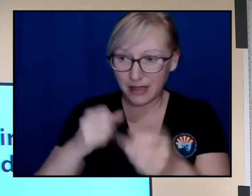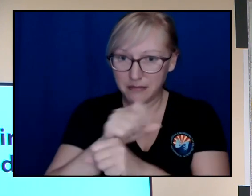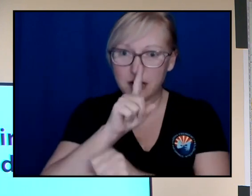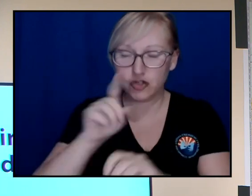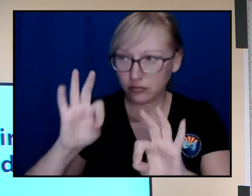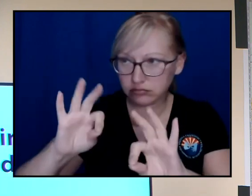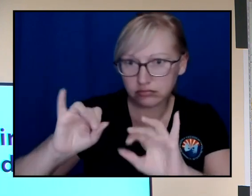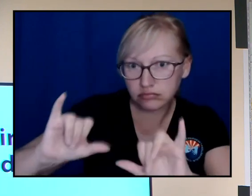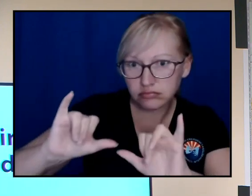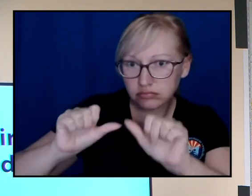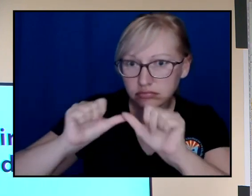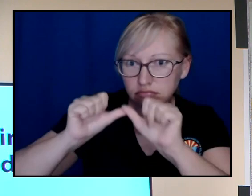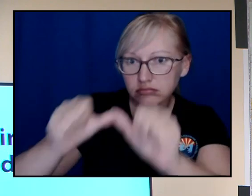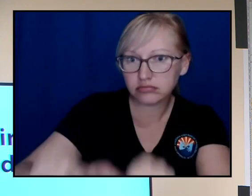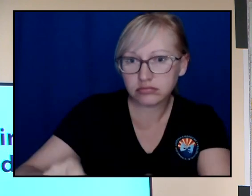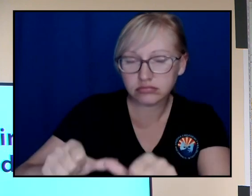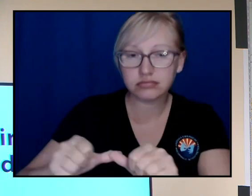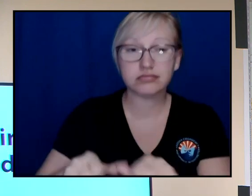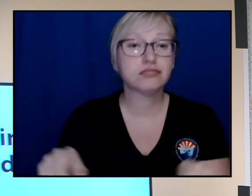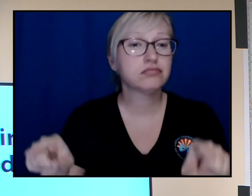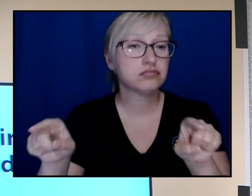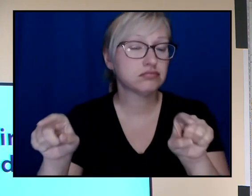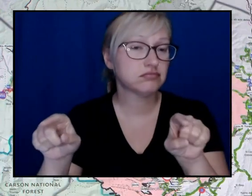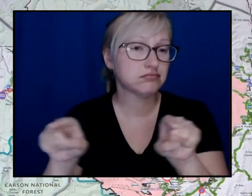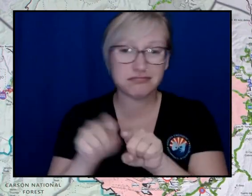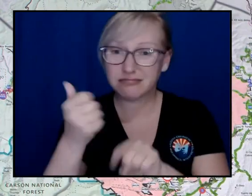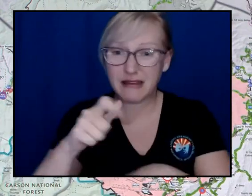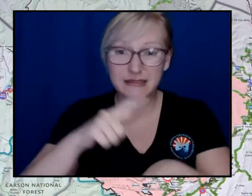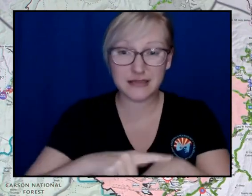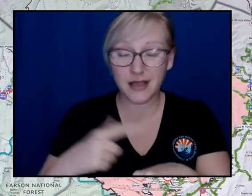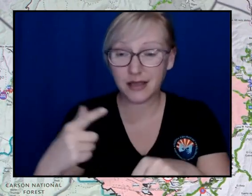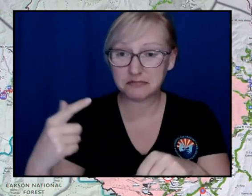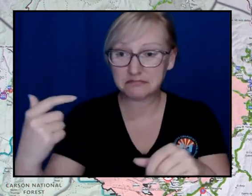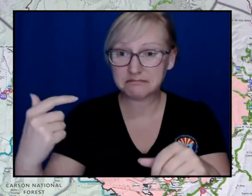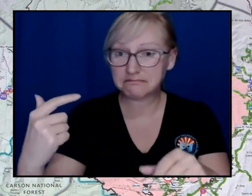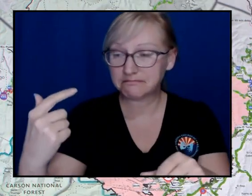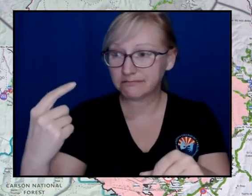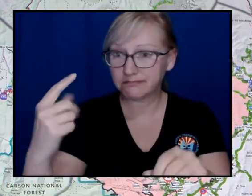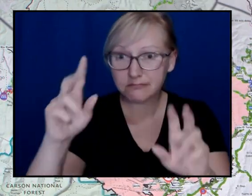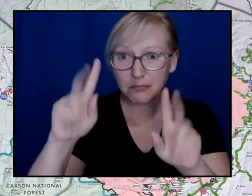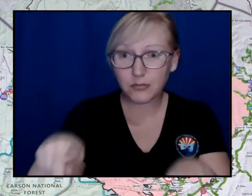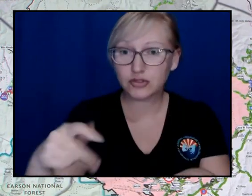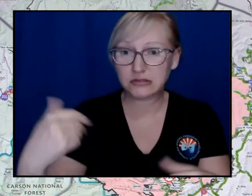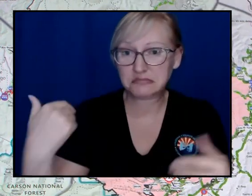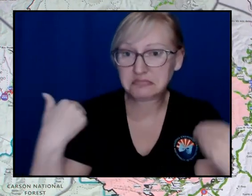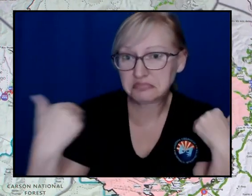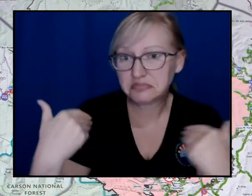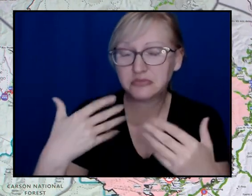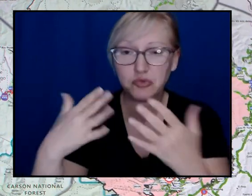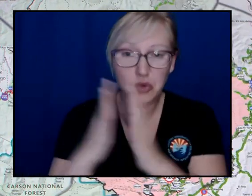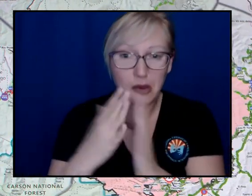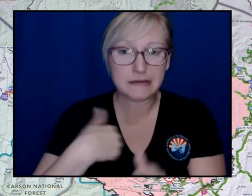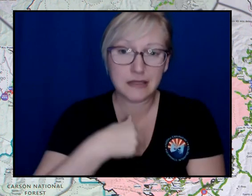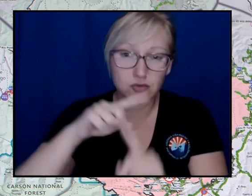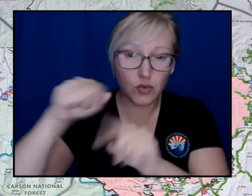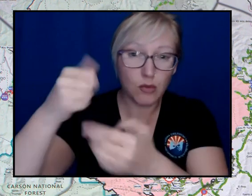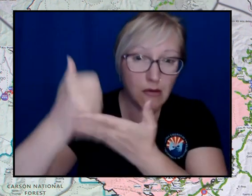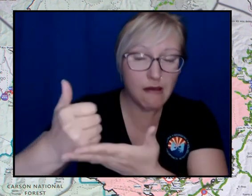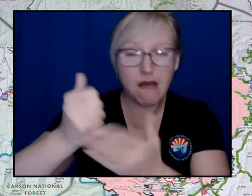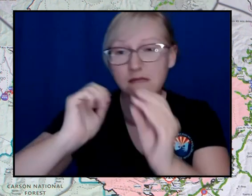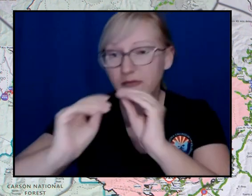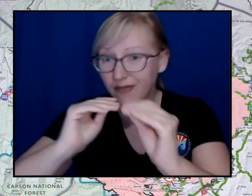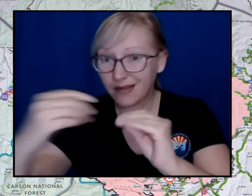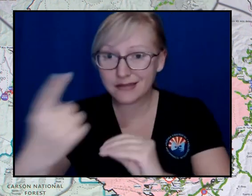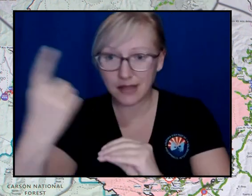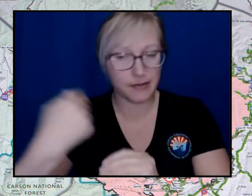continue to work with the inputs that come in and working with the public in those areas on landowner work